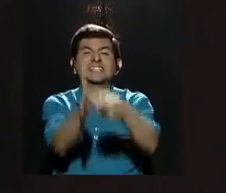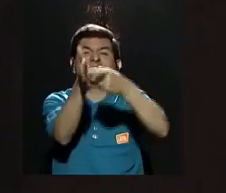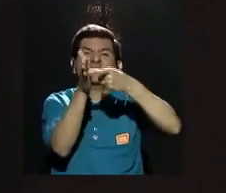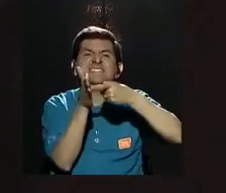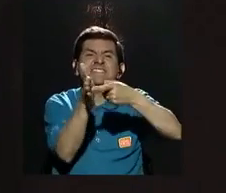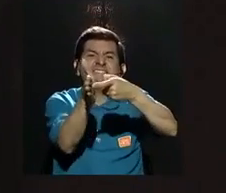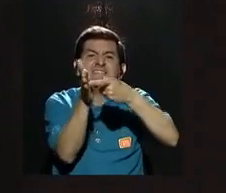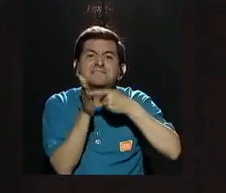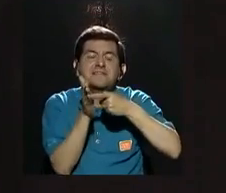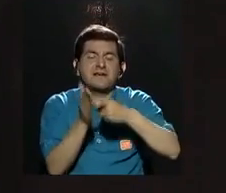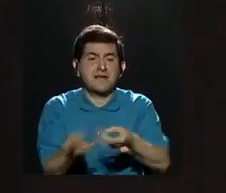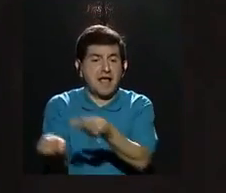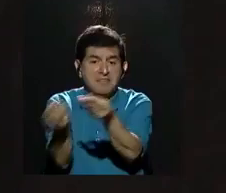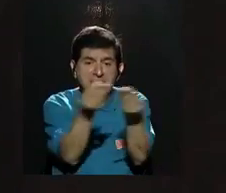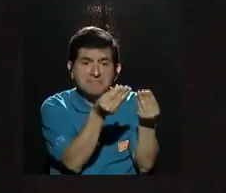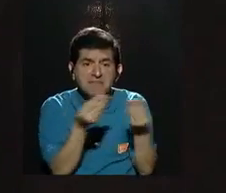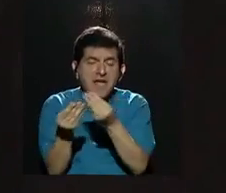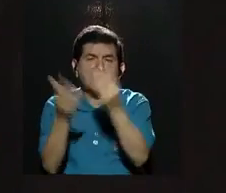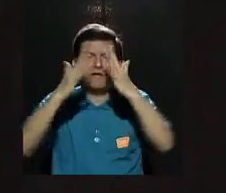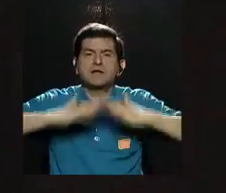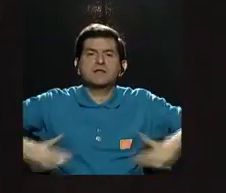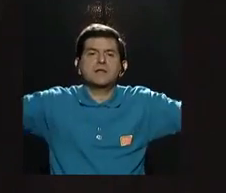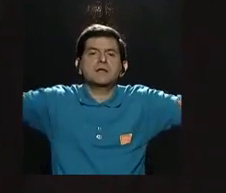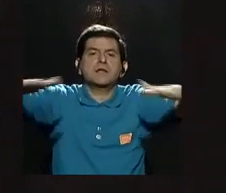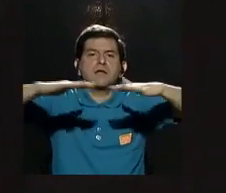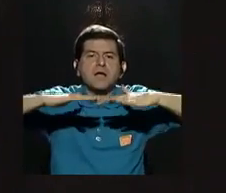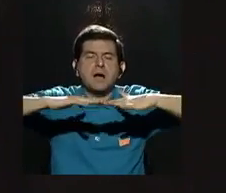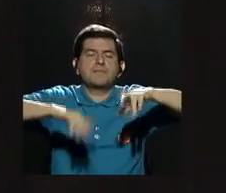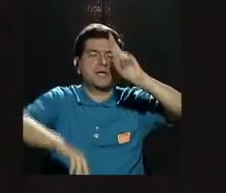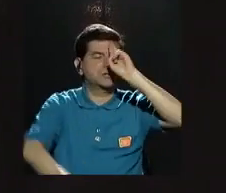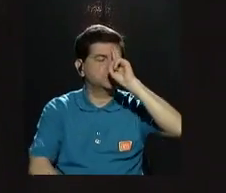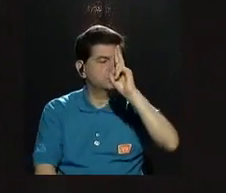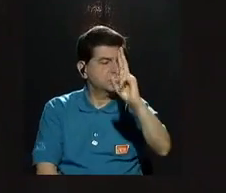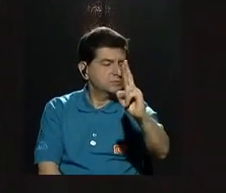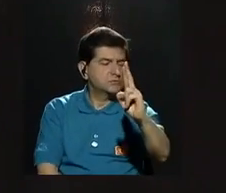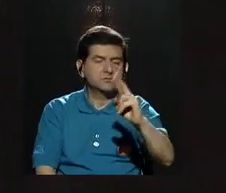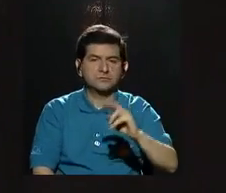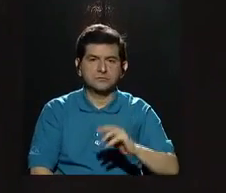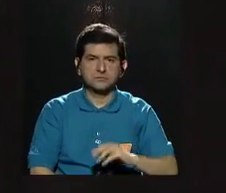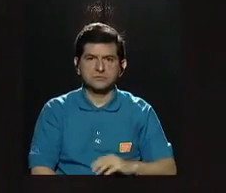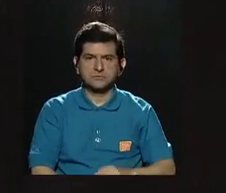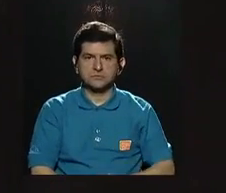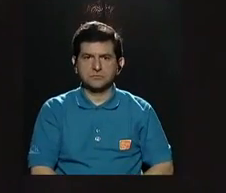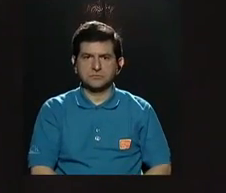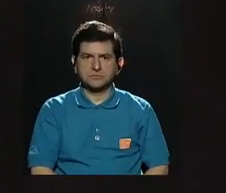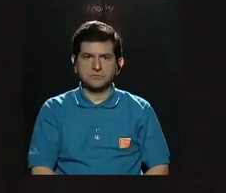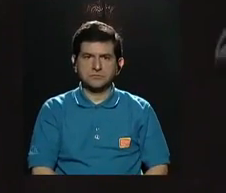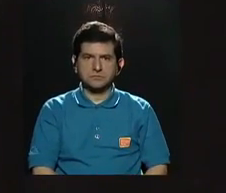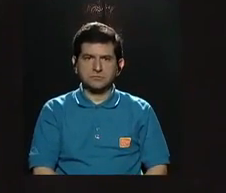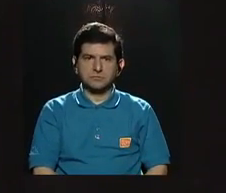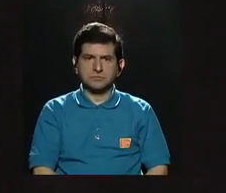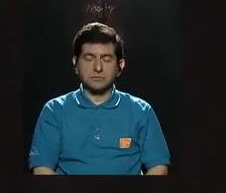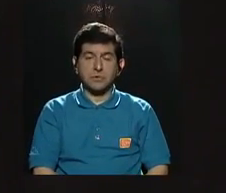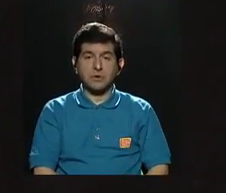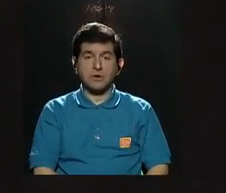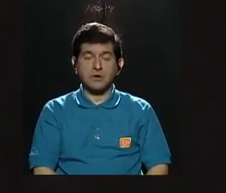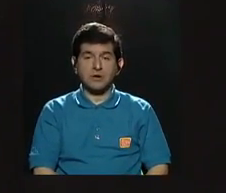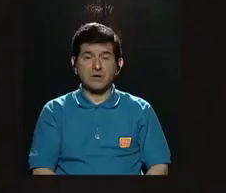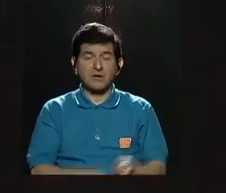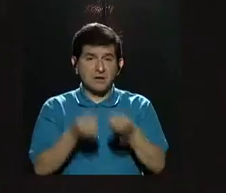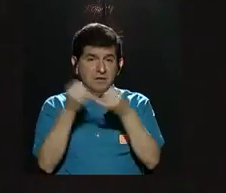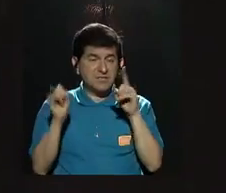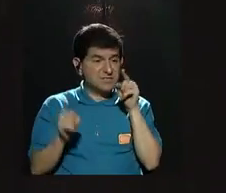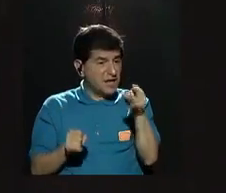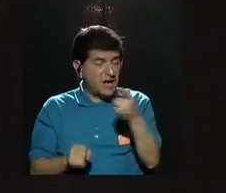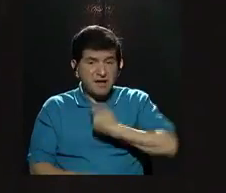and the environment be respected. If we cannot